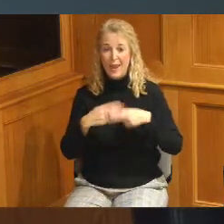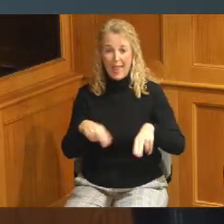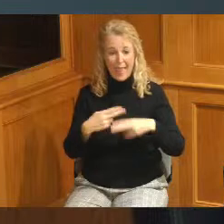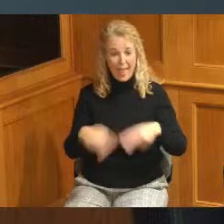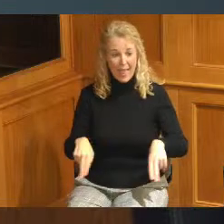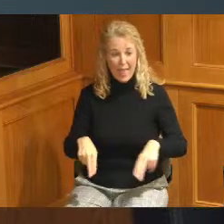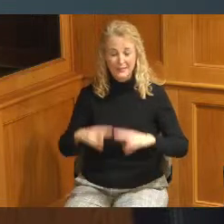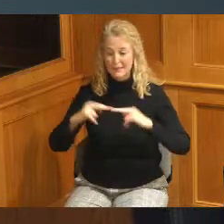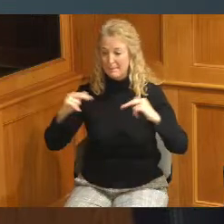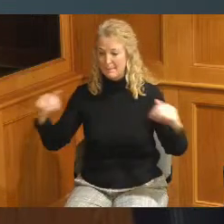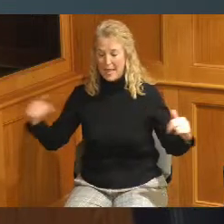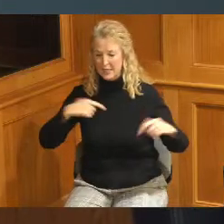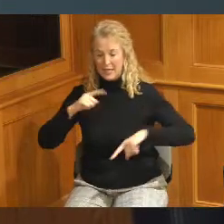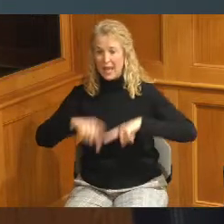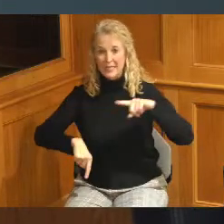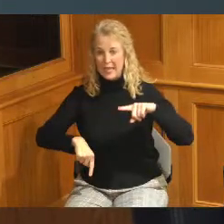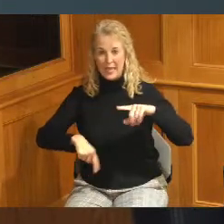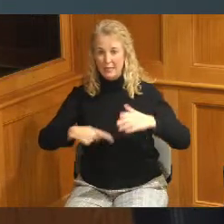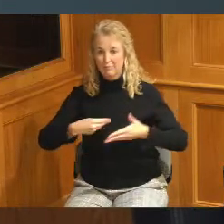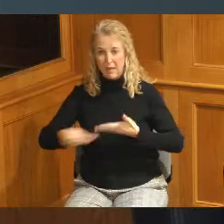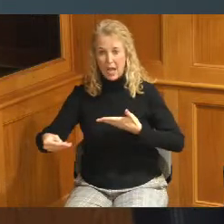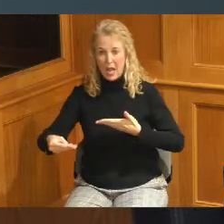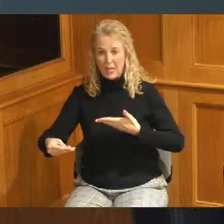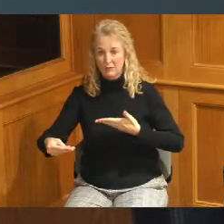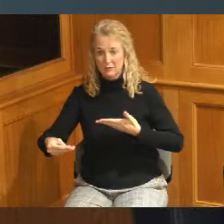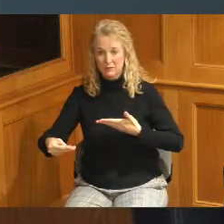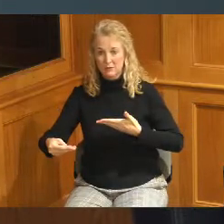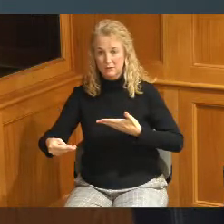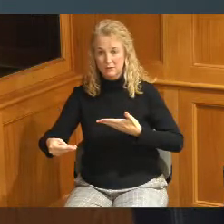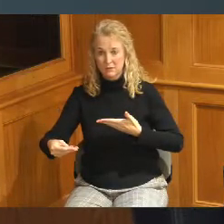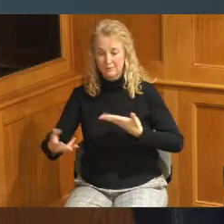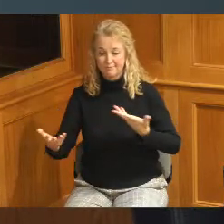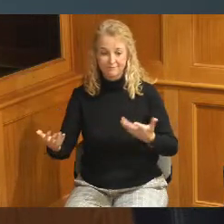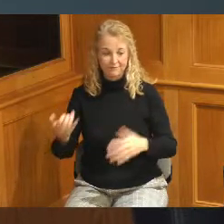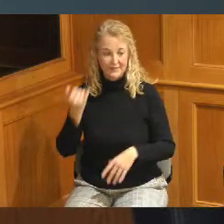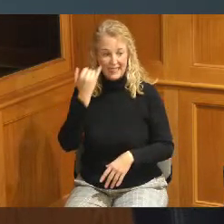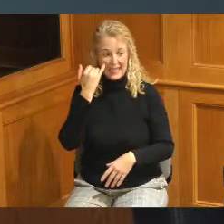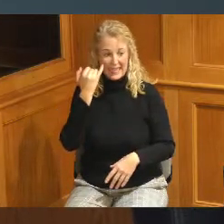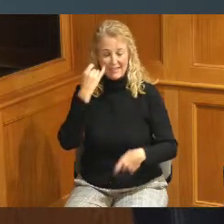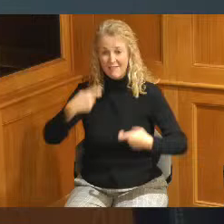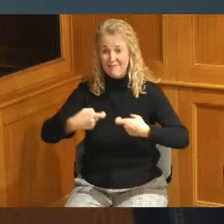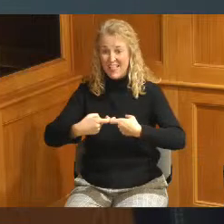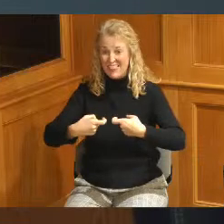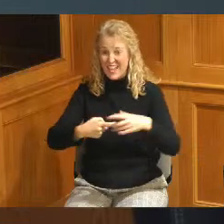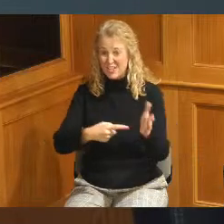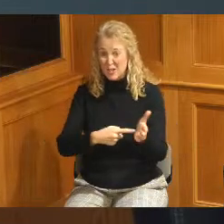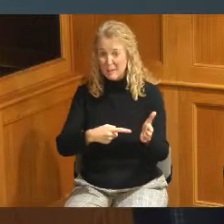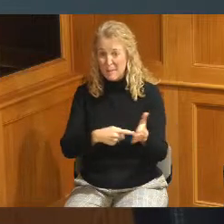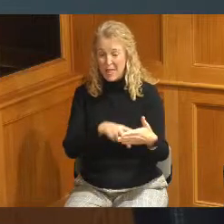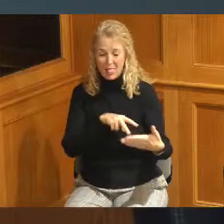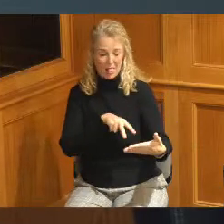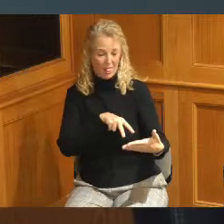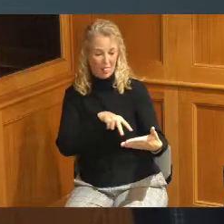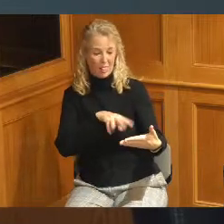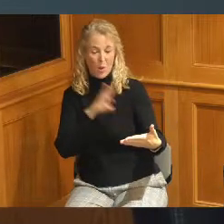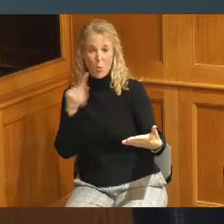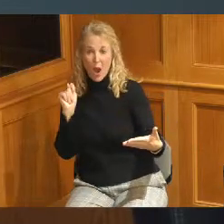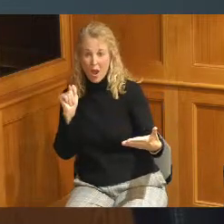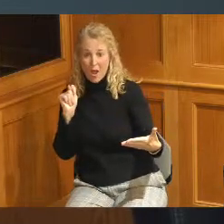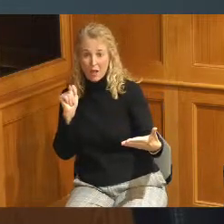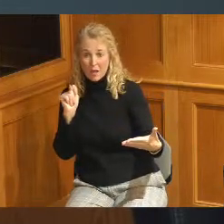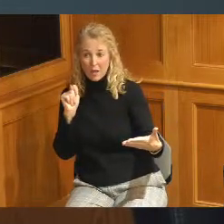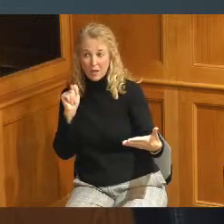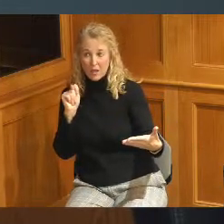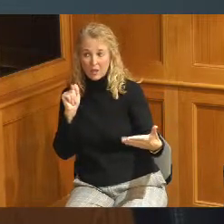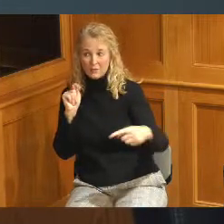the cart. You can't afford it. You go to your Duke Energy bill and that's jumping out the gym. You can't